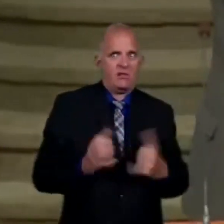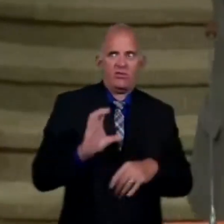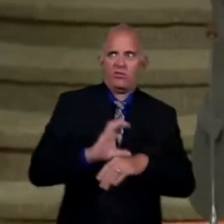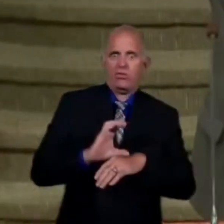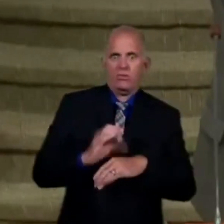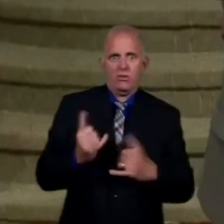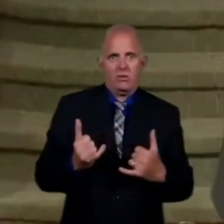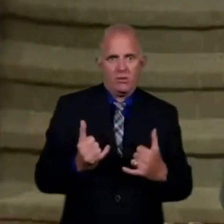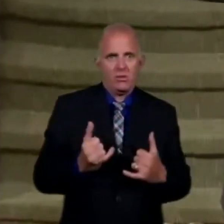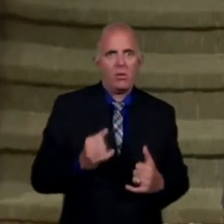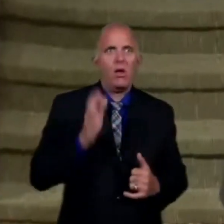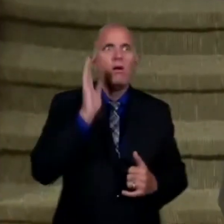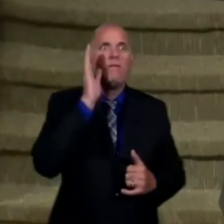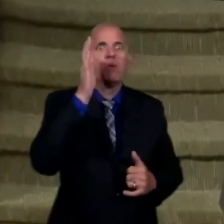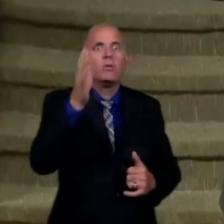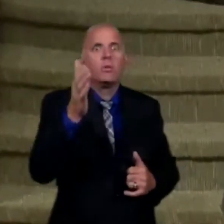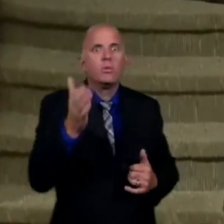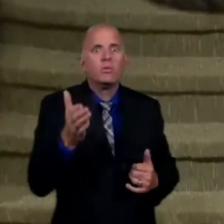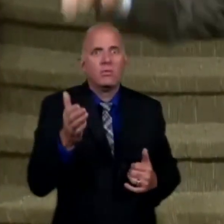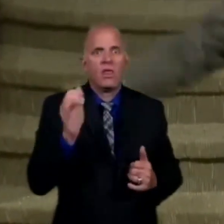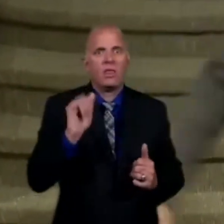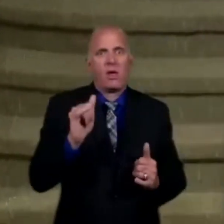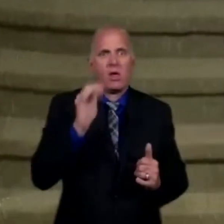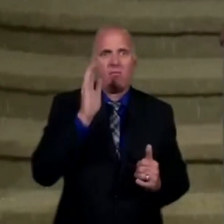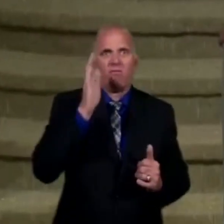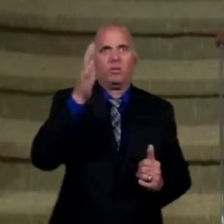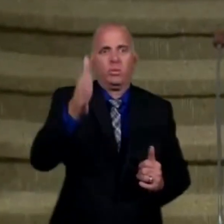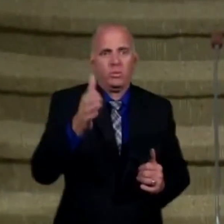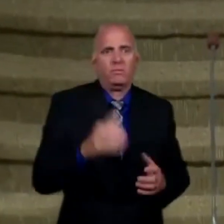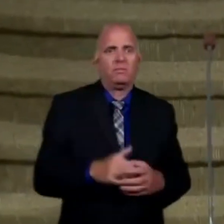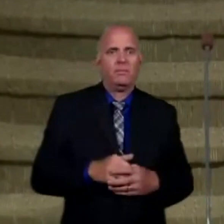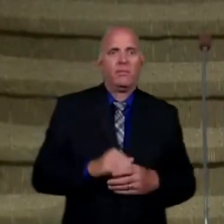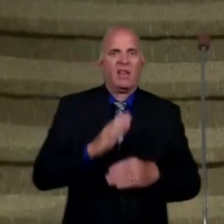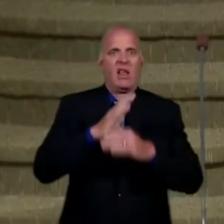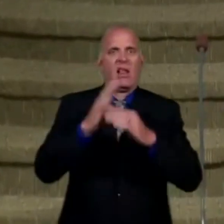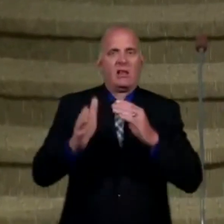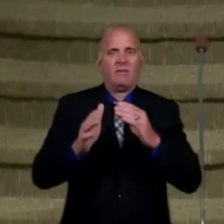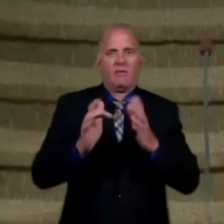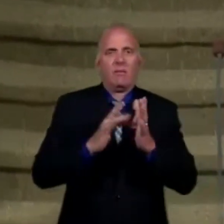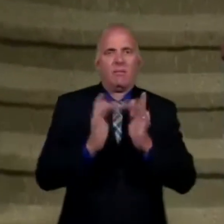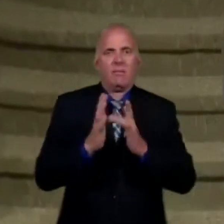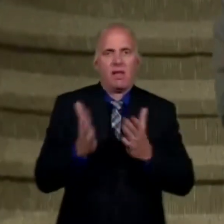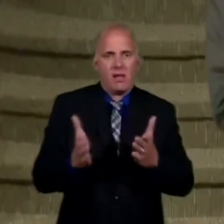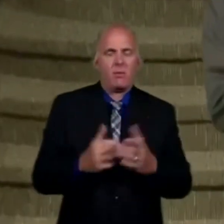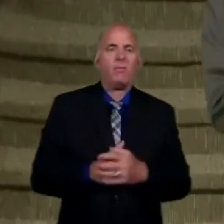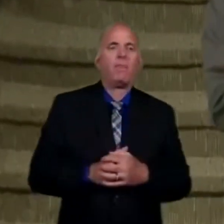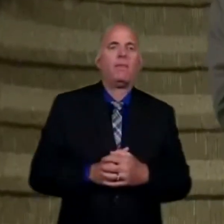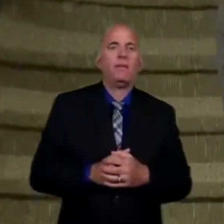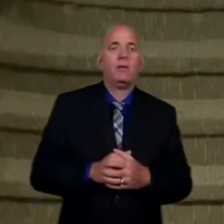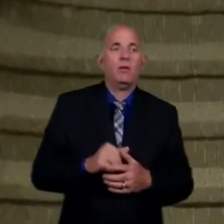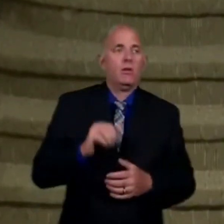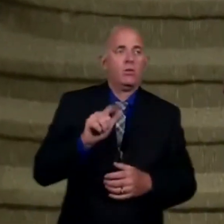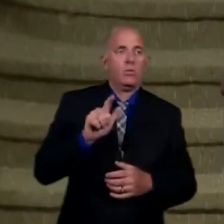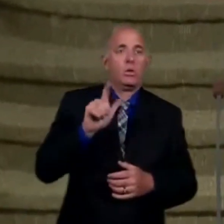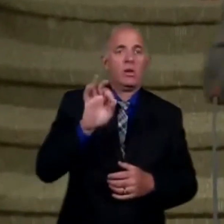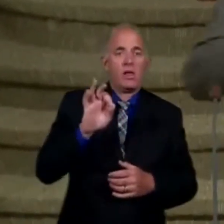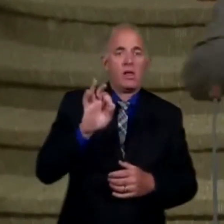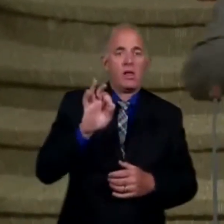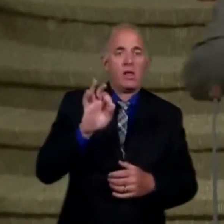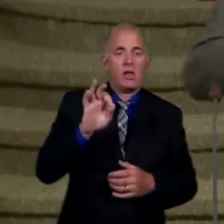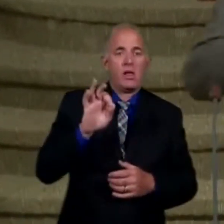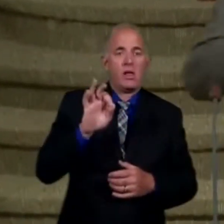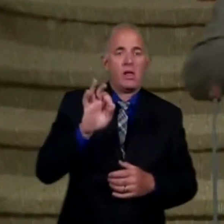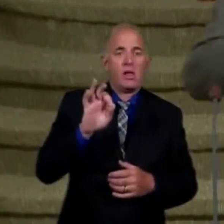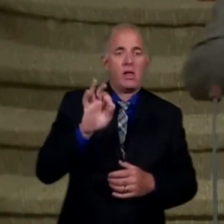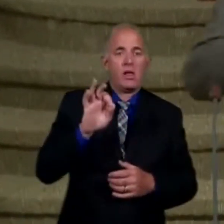be in the future is how God concludes the Bible. 39 of the books were written before Jesus came. The